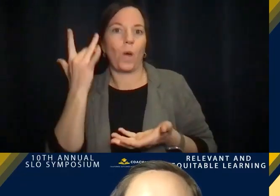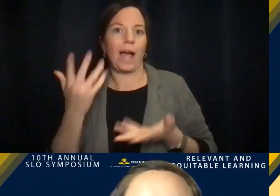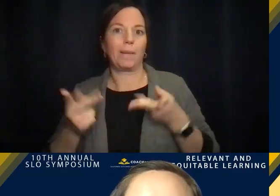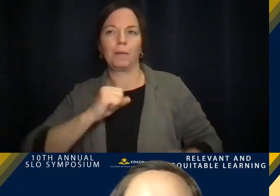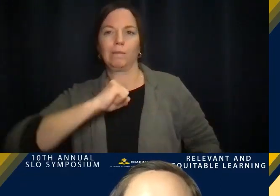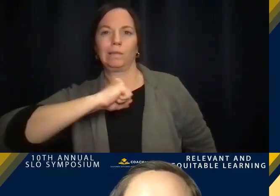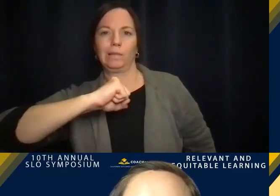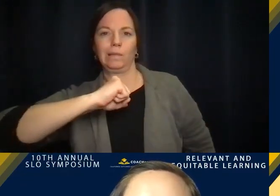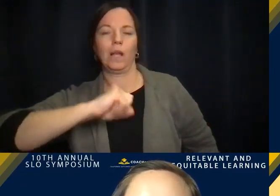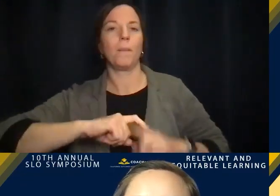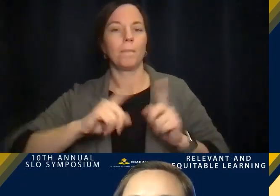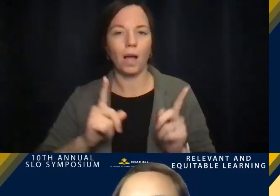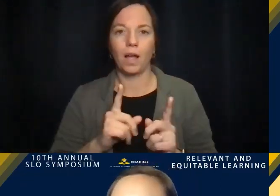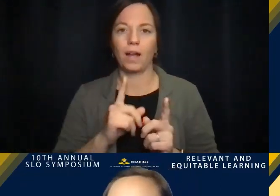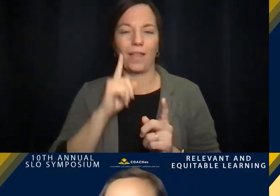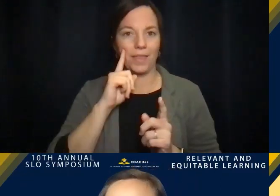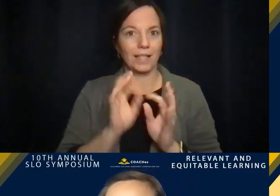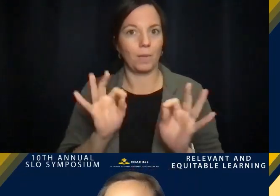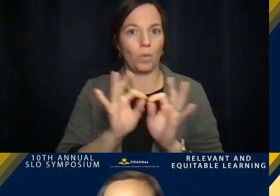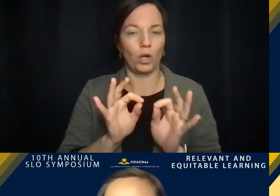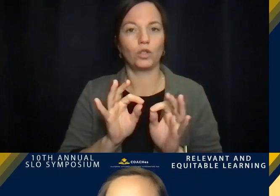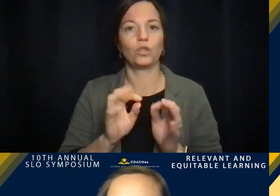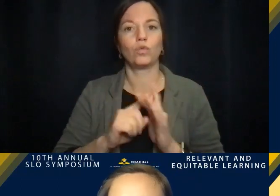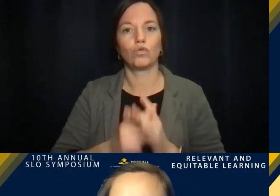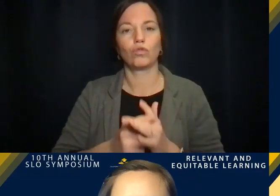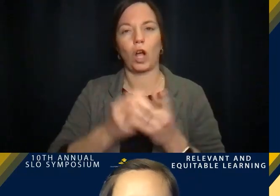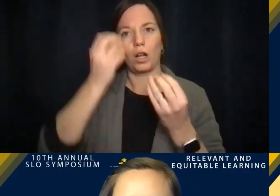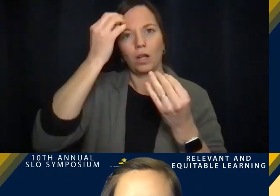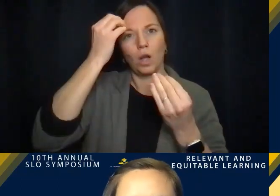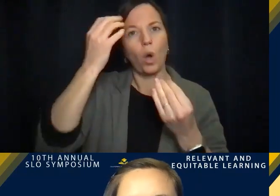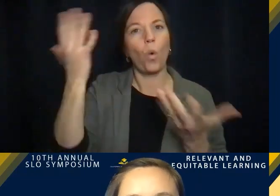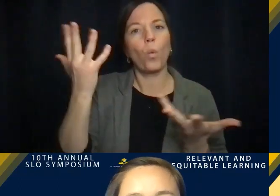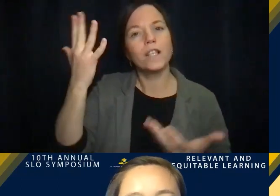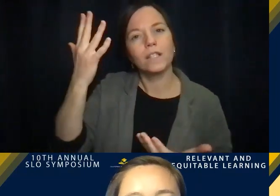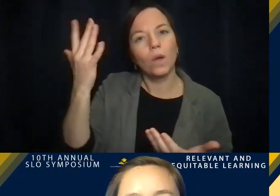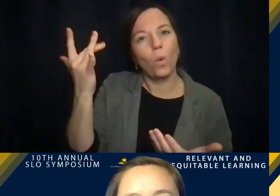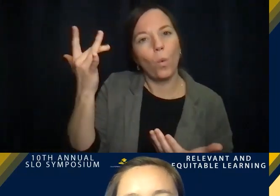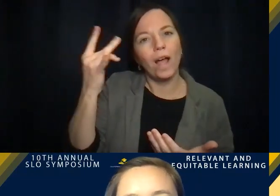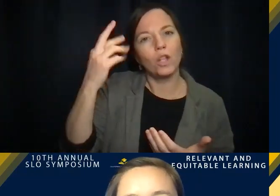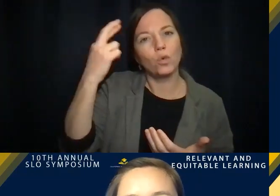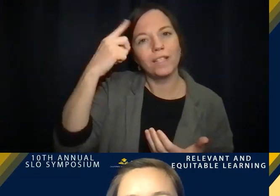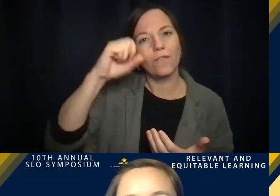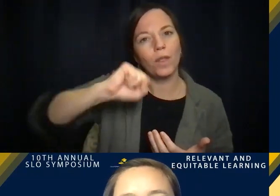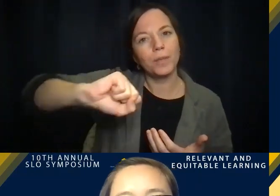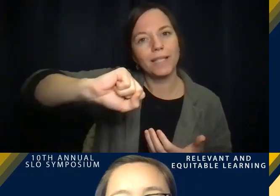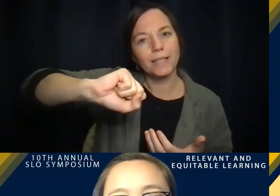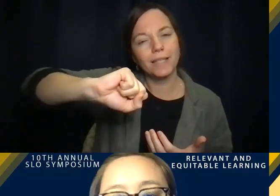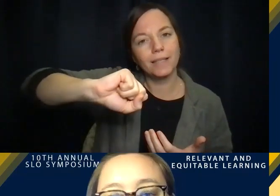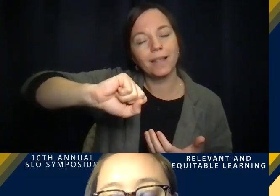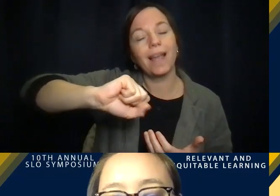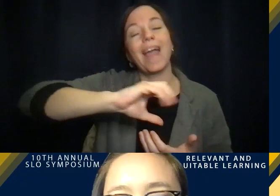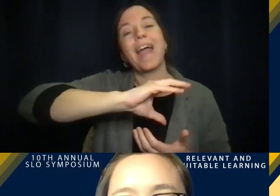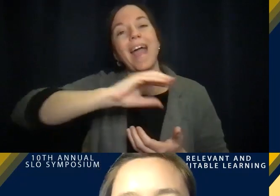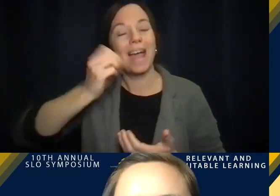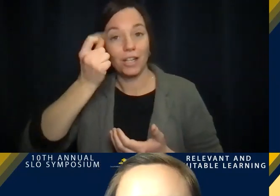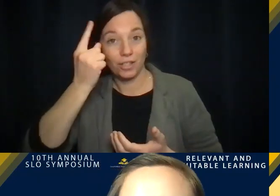by diving into the reasons for the resistance with the understanding that at the end